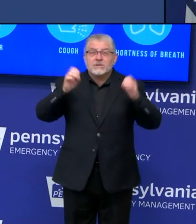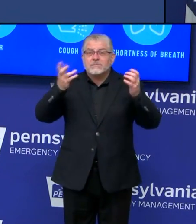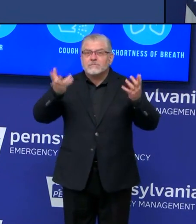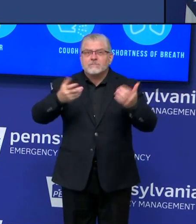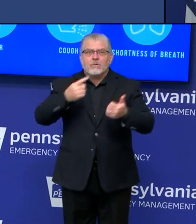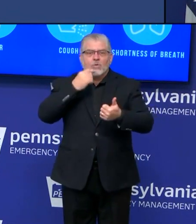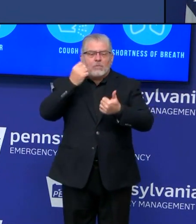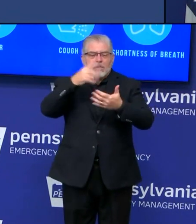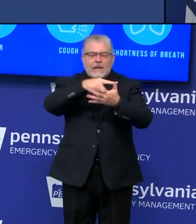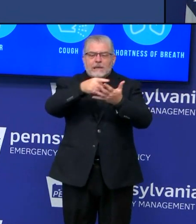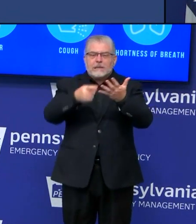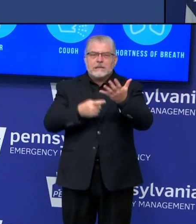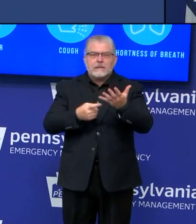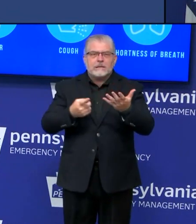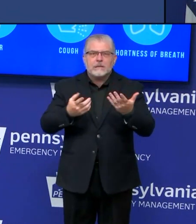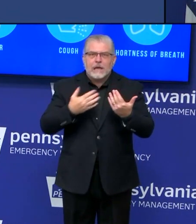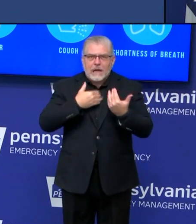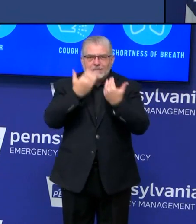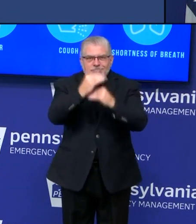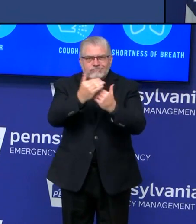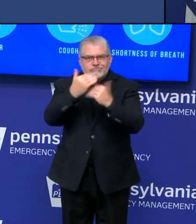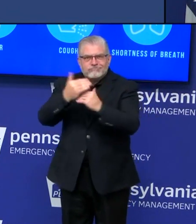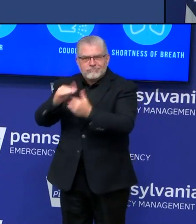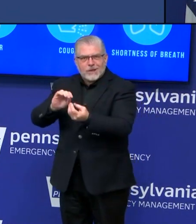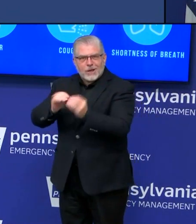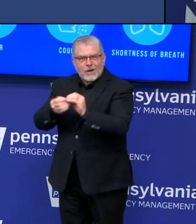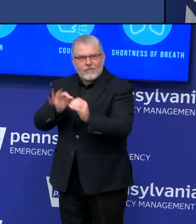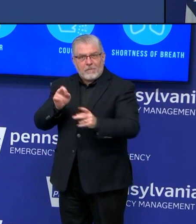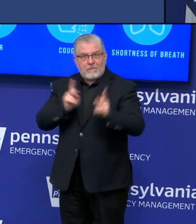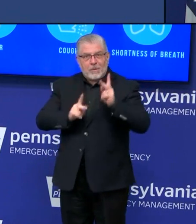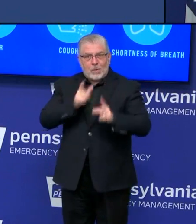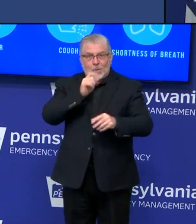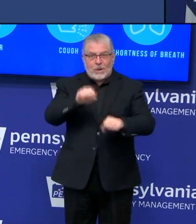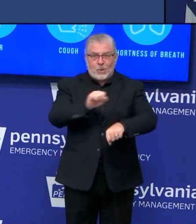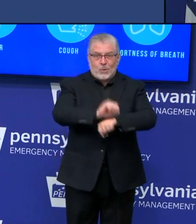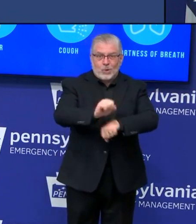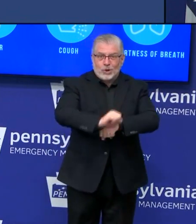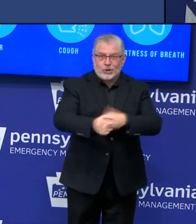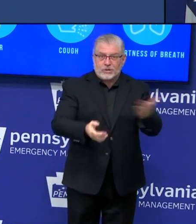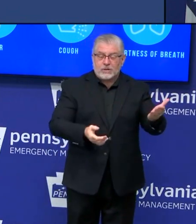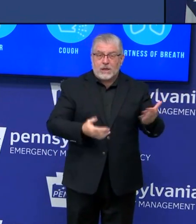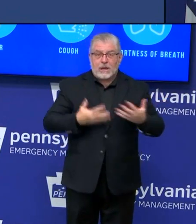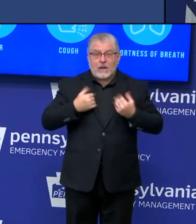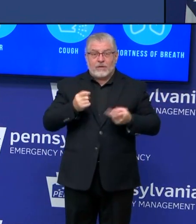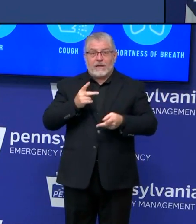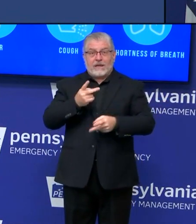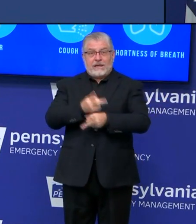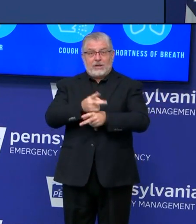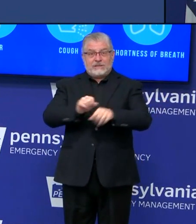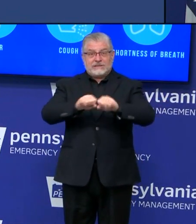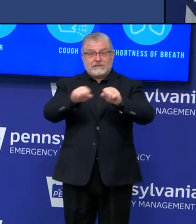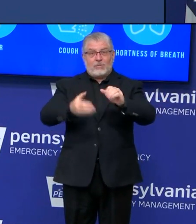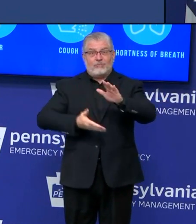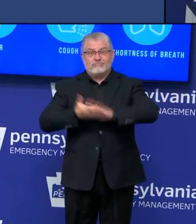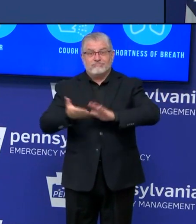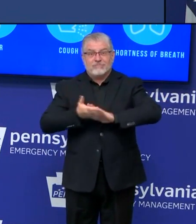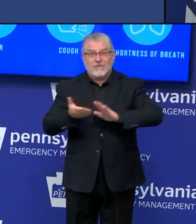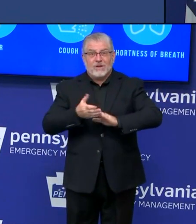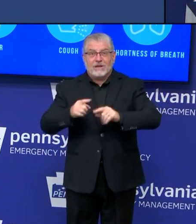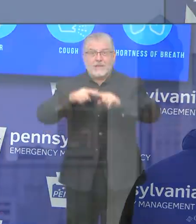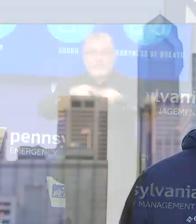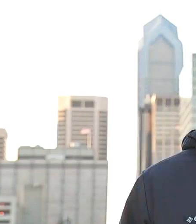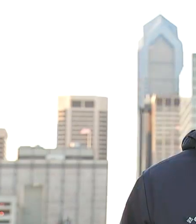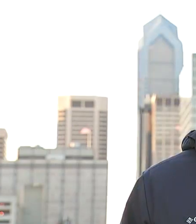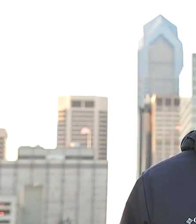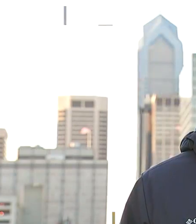sense. The people who make our healthcare system work are relying on you to do the right